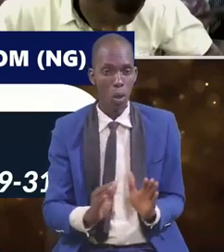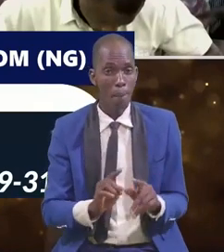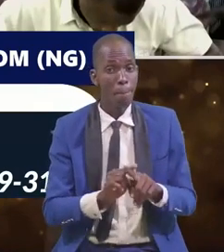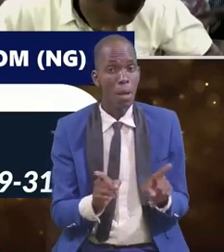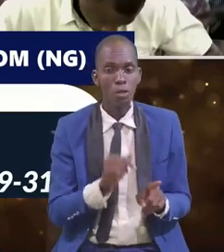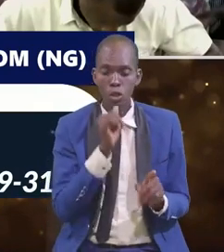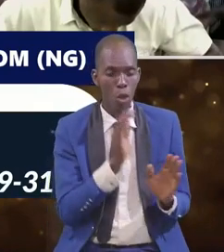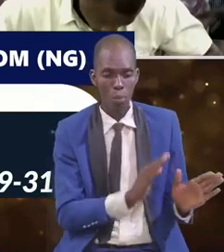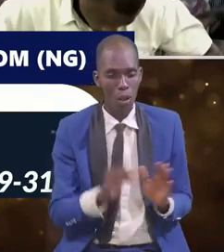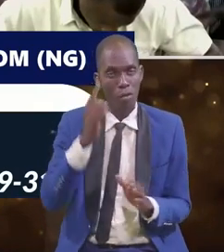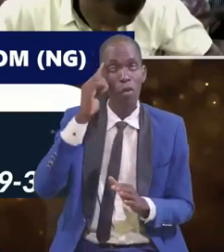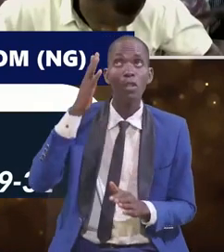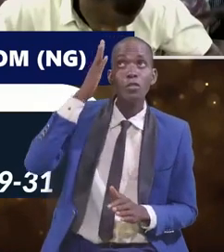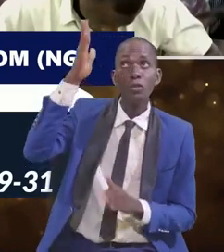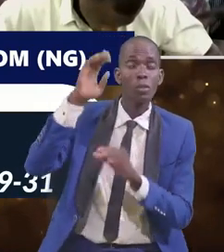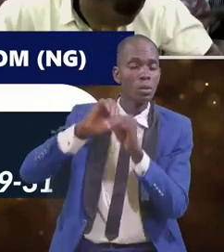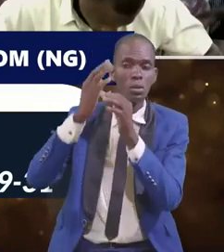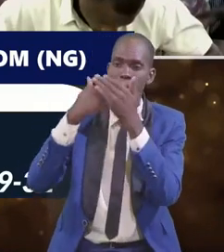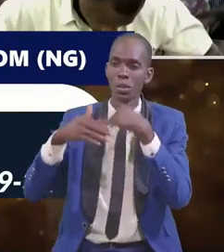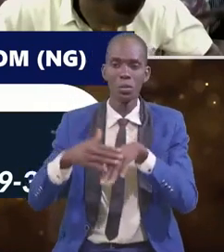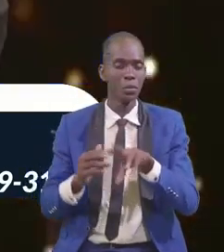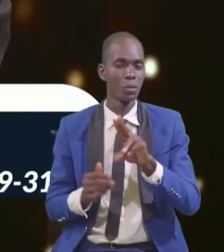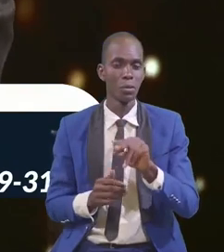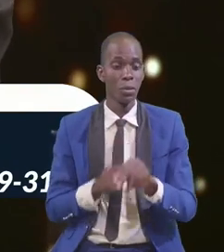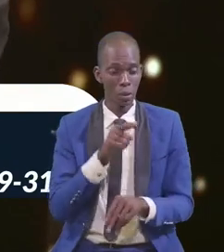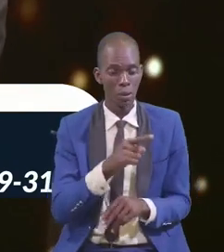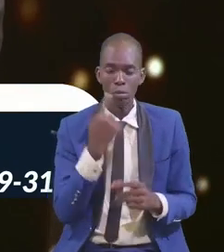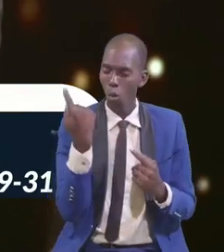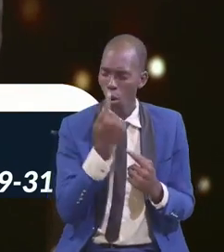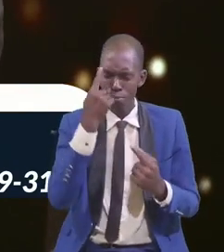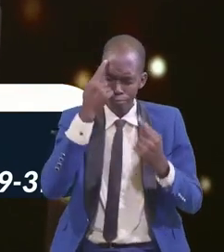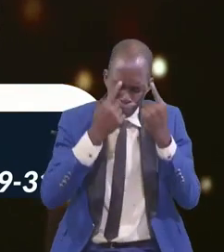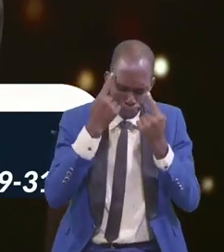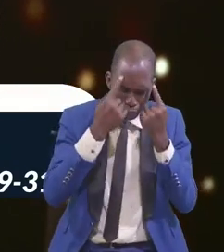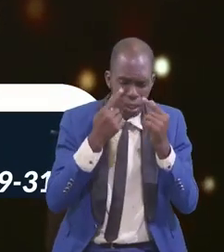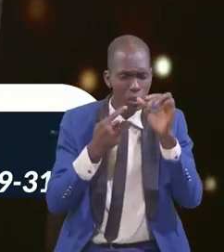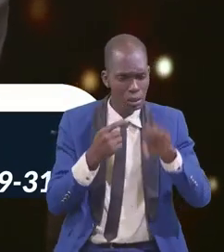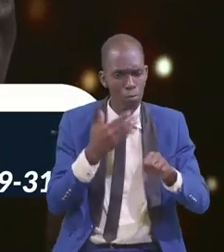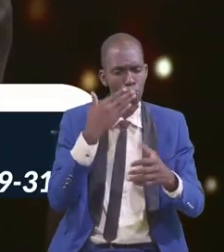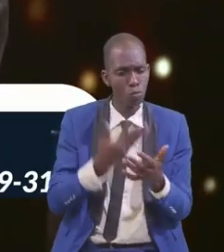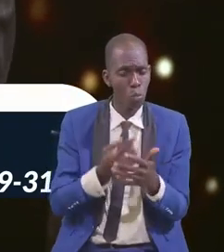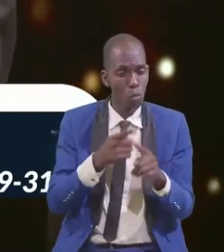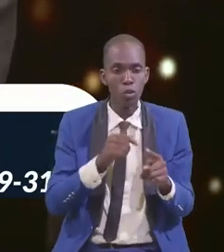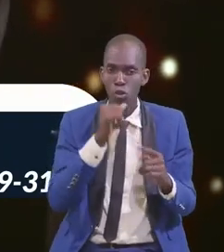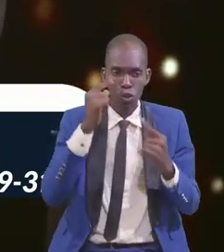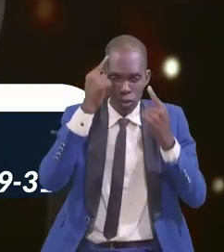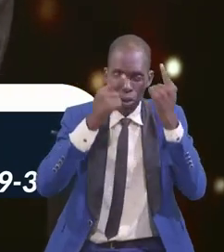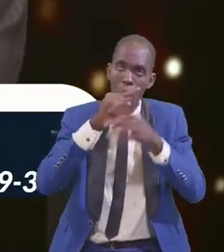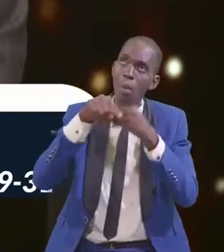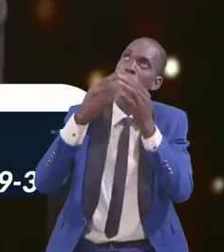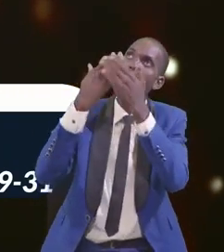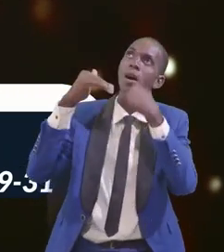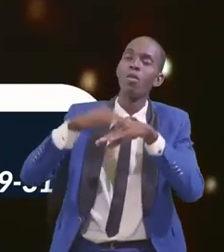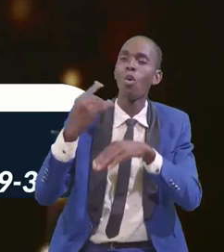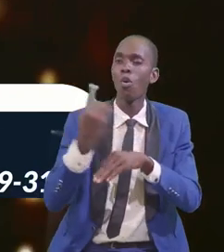the harvest on earth. It's a man of thinking. It's not thinking of heaven, it's thinking of what he has here